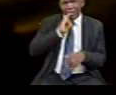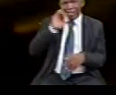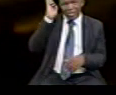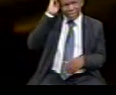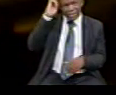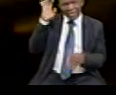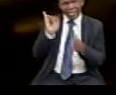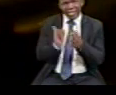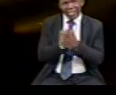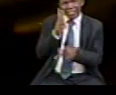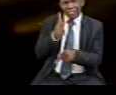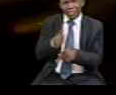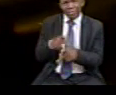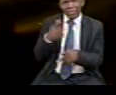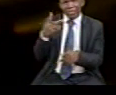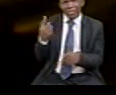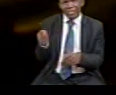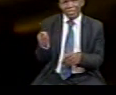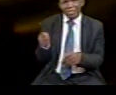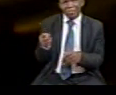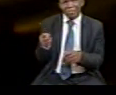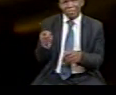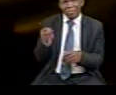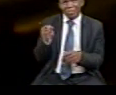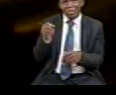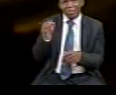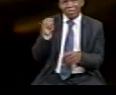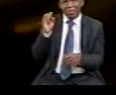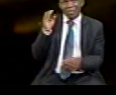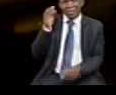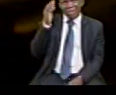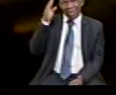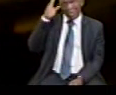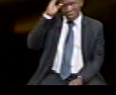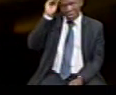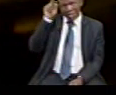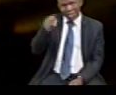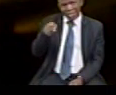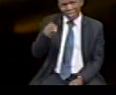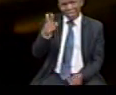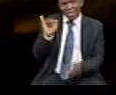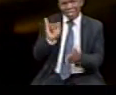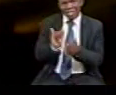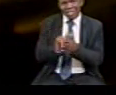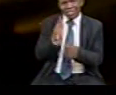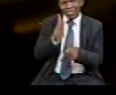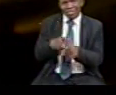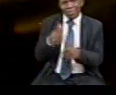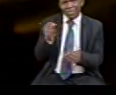saying of the prophecy of this book." I pray you will not be found wanting when it comes in